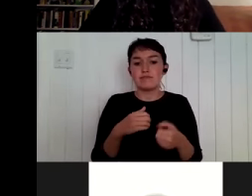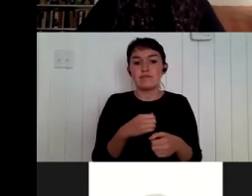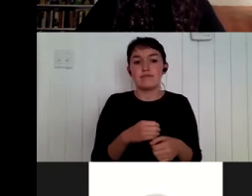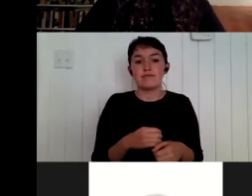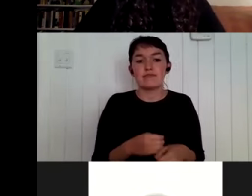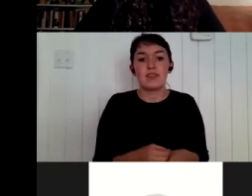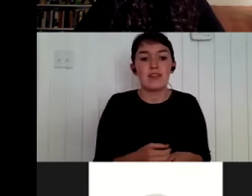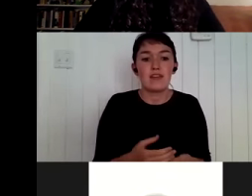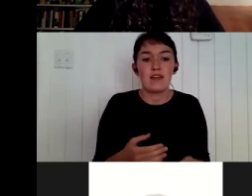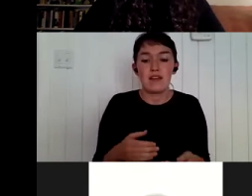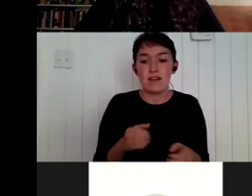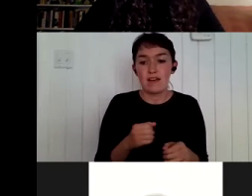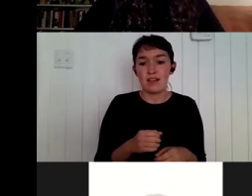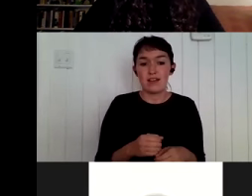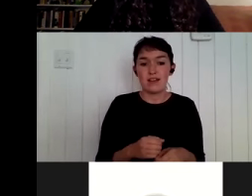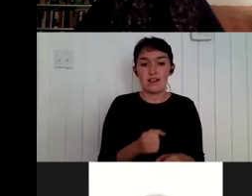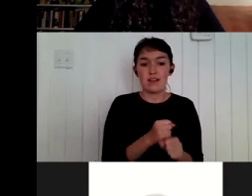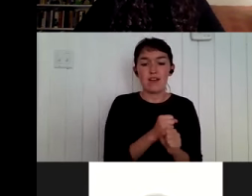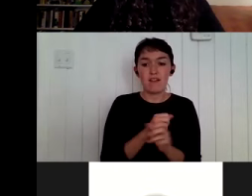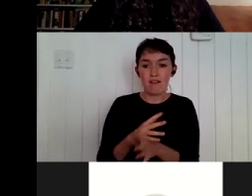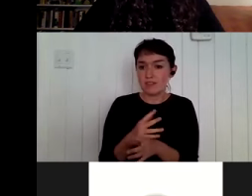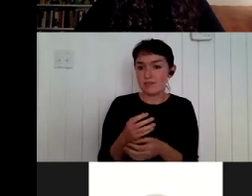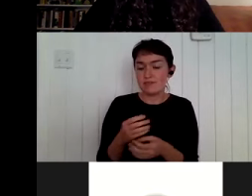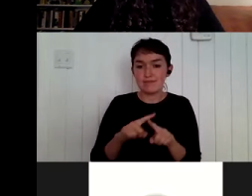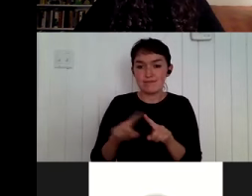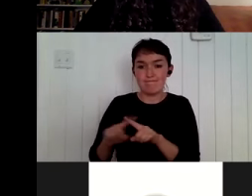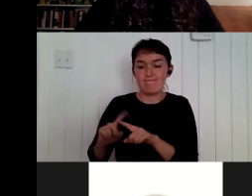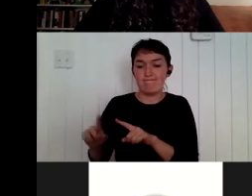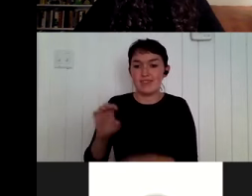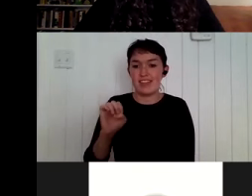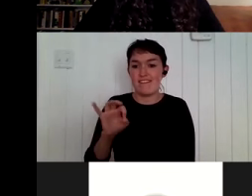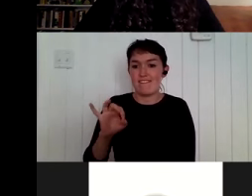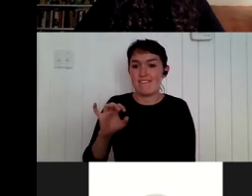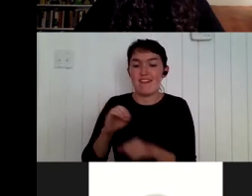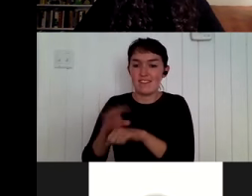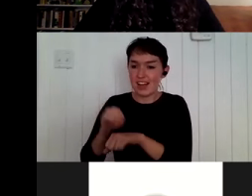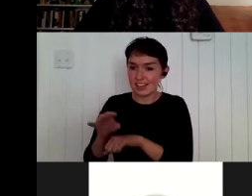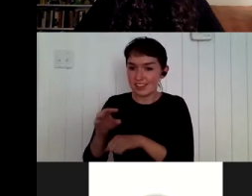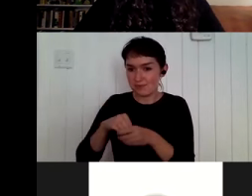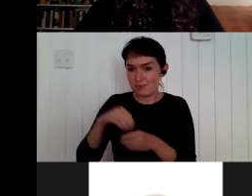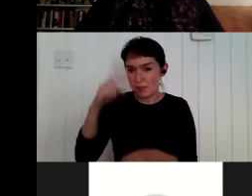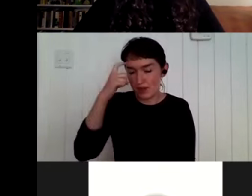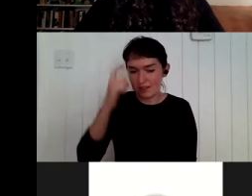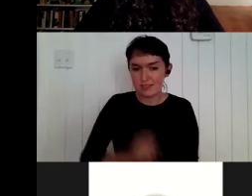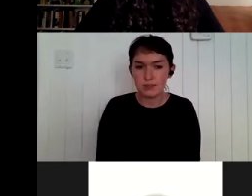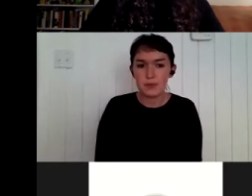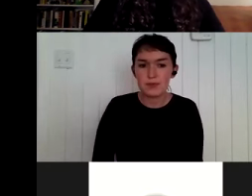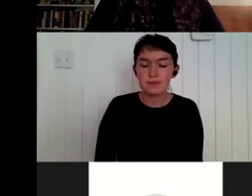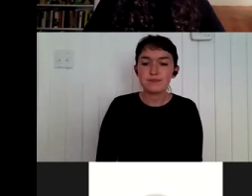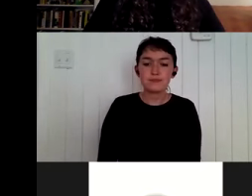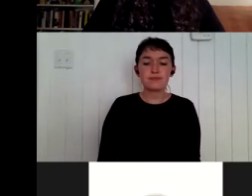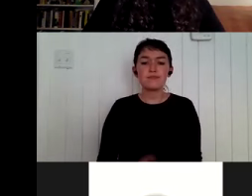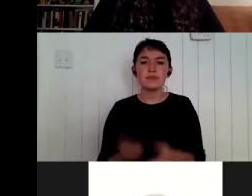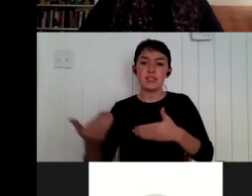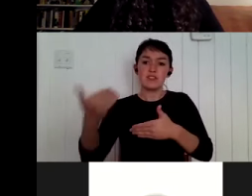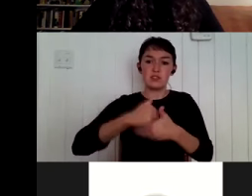things that sleep affects. So it shouldn't be this big of a surprise, but disrupted sleep quality is